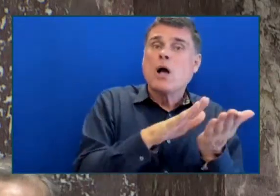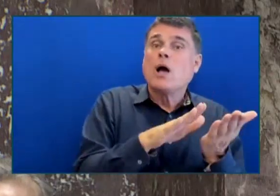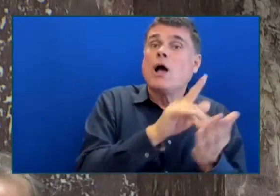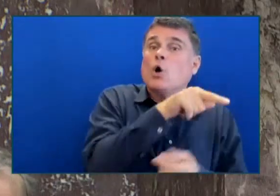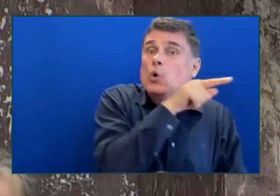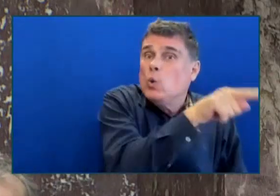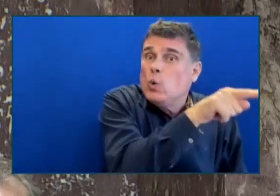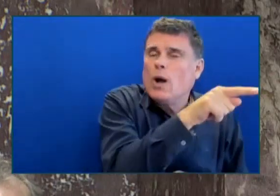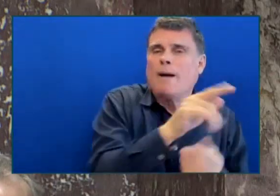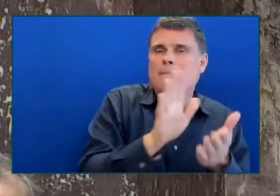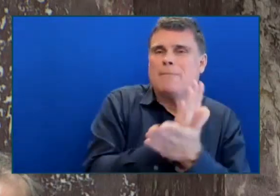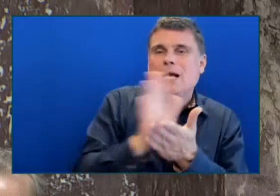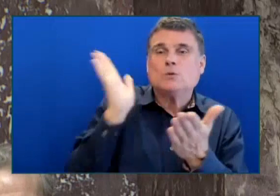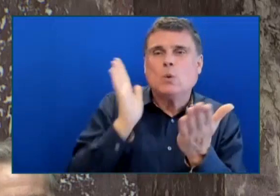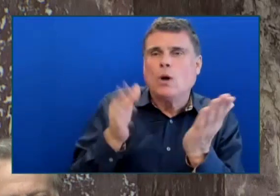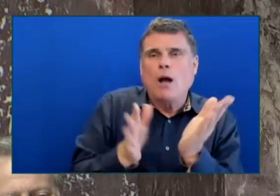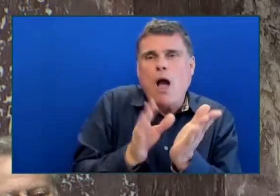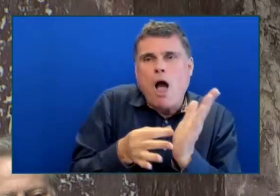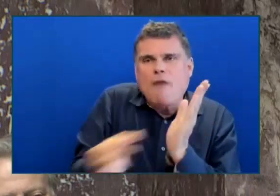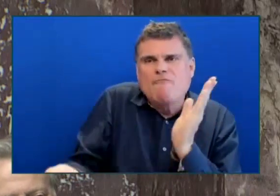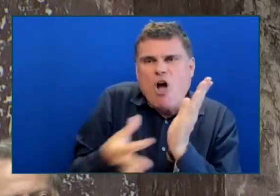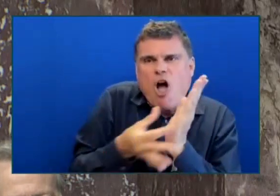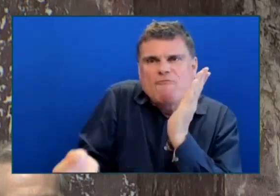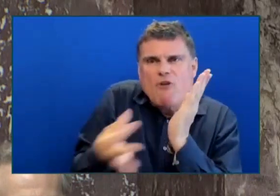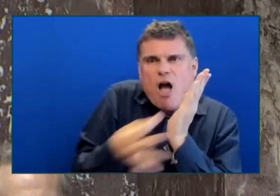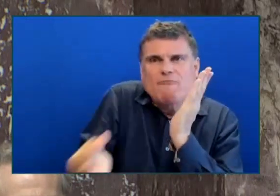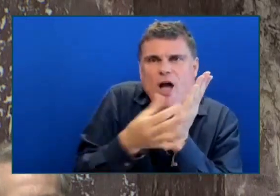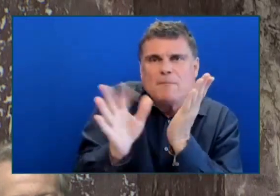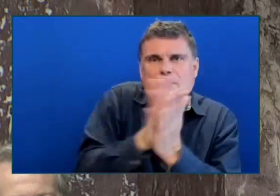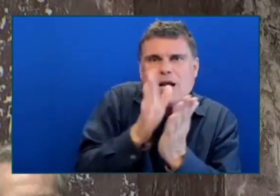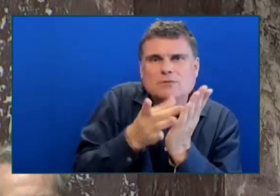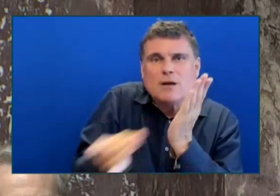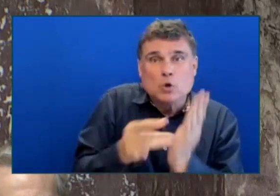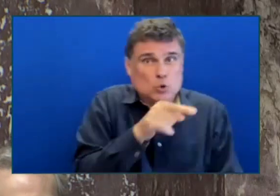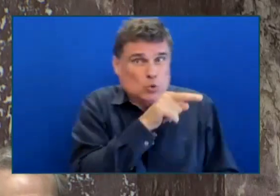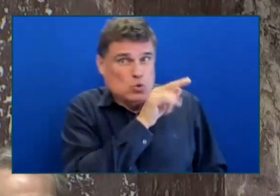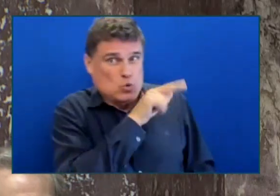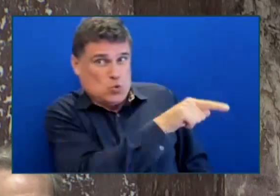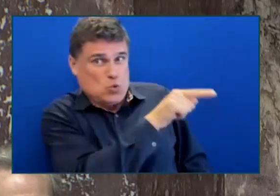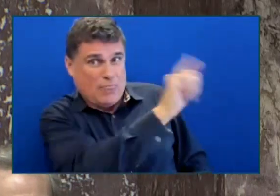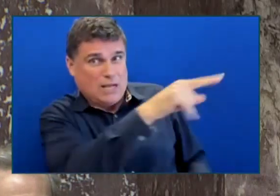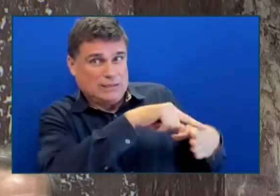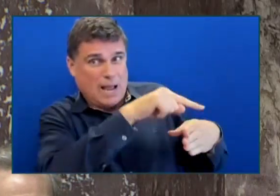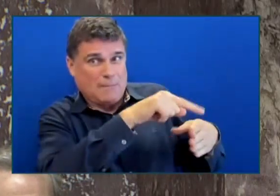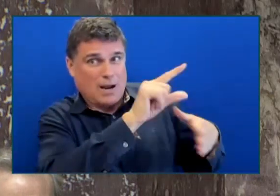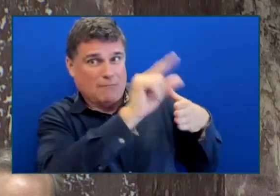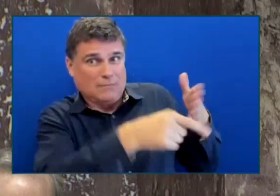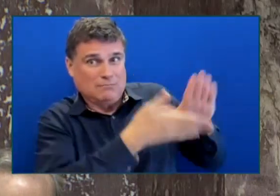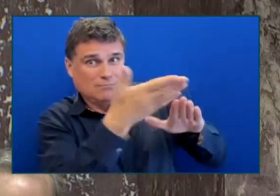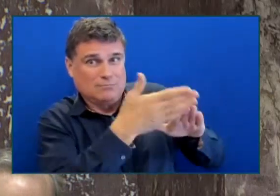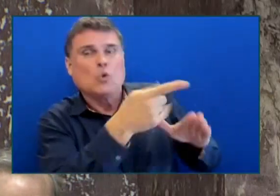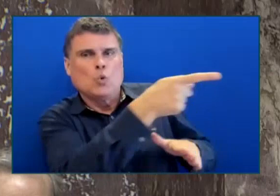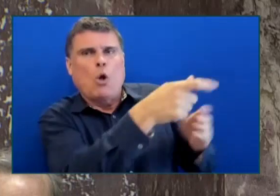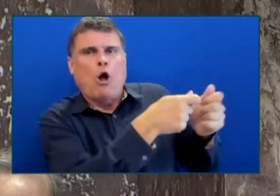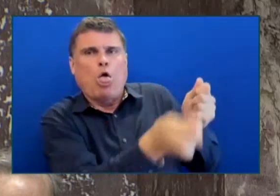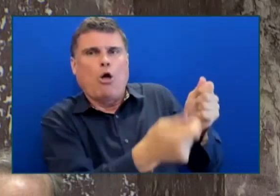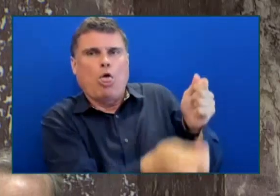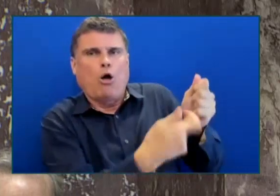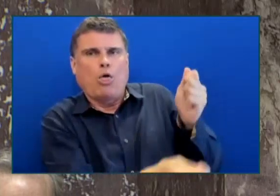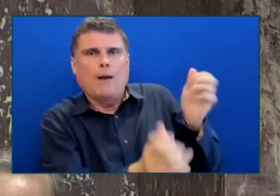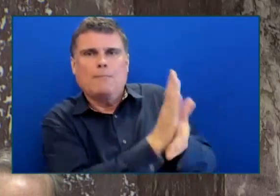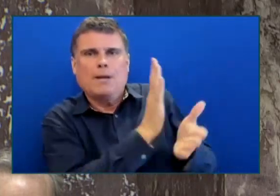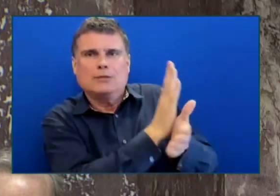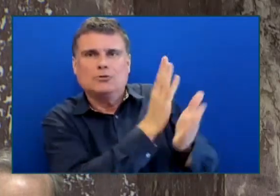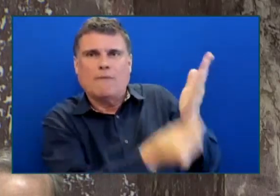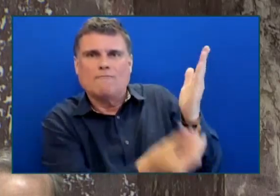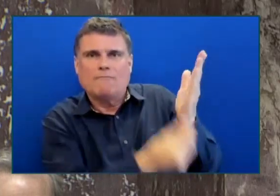were in government, ripping complete pages out of documents, Honourable Speaker, triple deleting information, Honourable Speaker. We have taken a different approach. We